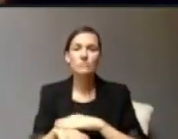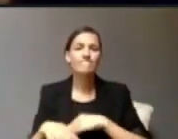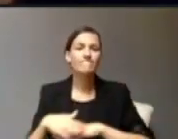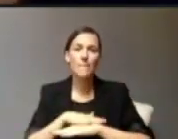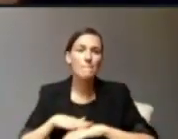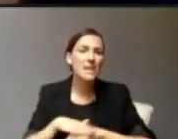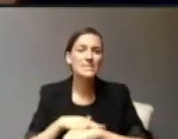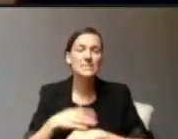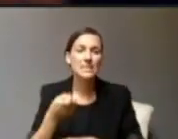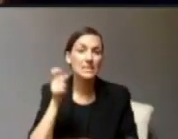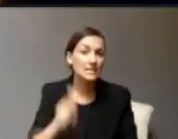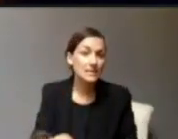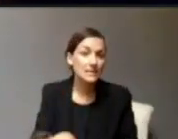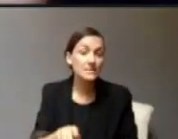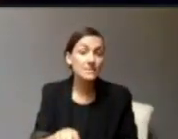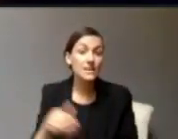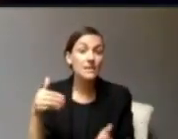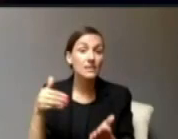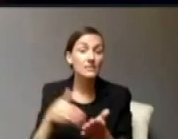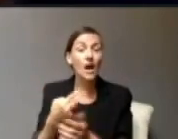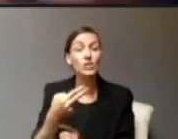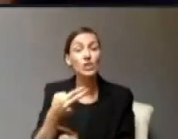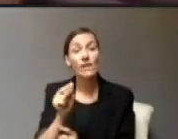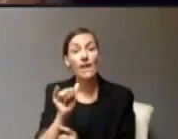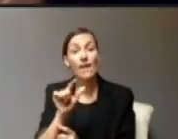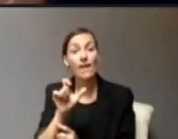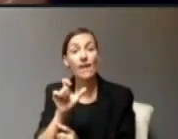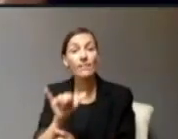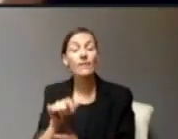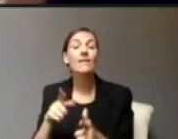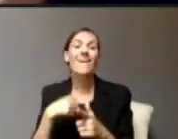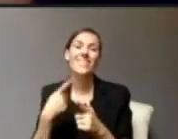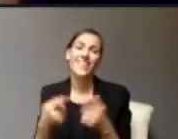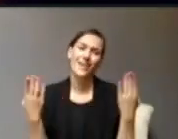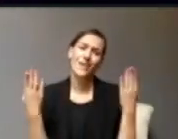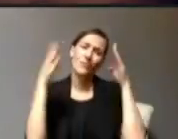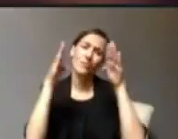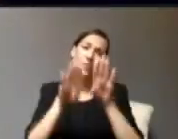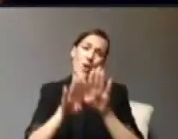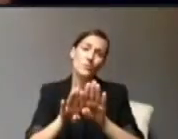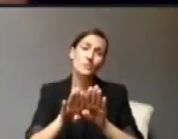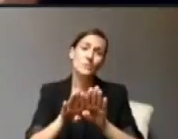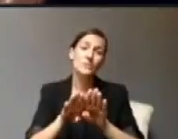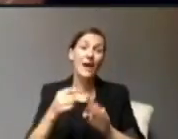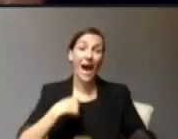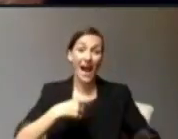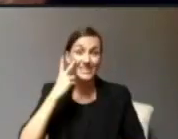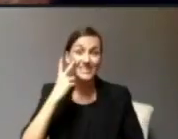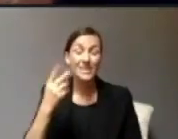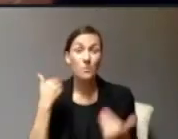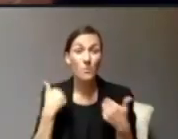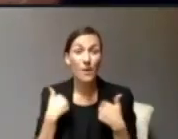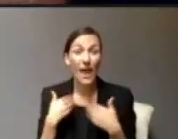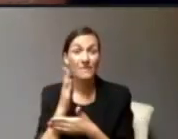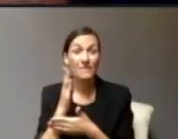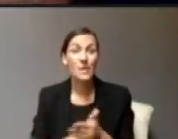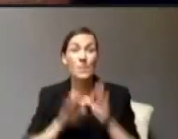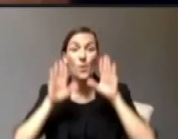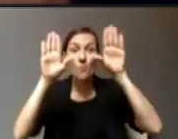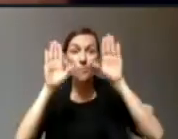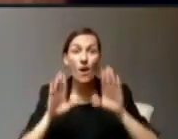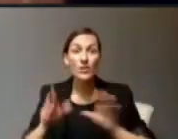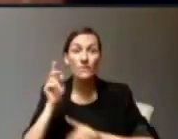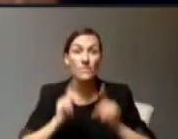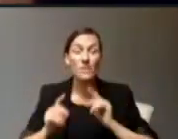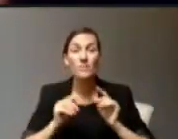fundamental needs. Dr. Haley, really quickly, and then I have to close this out because I see that we have some wonderful people that are part of